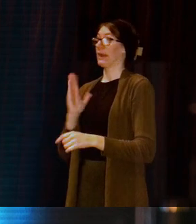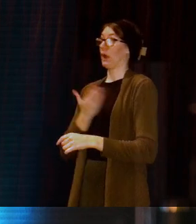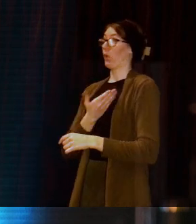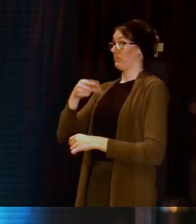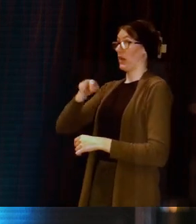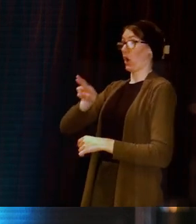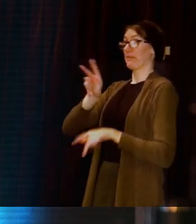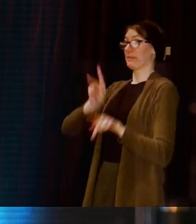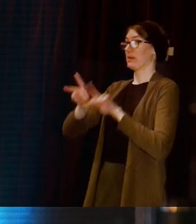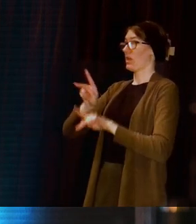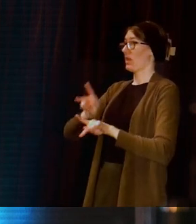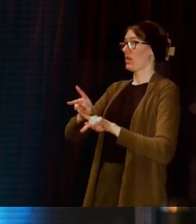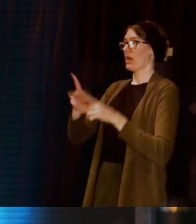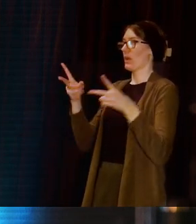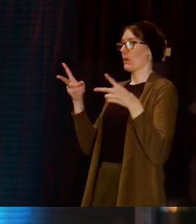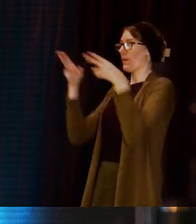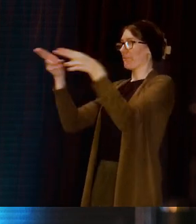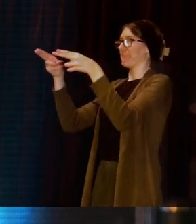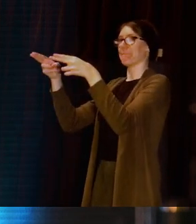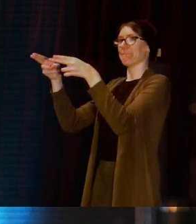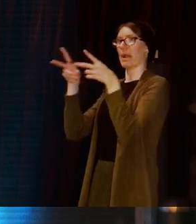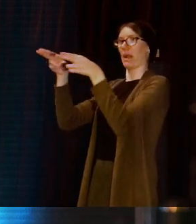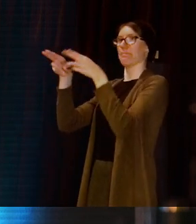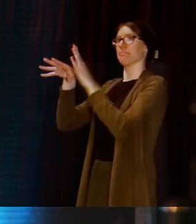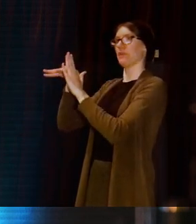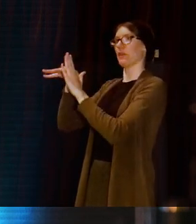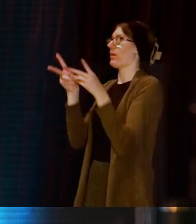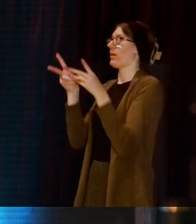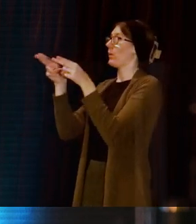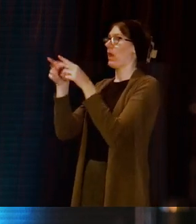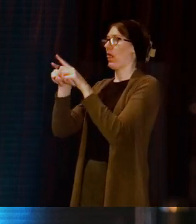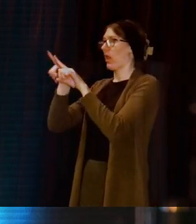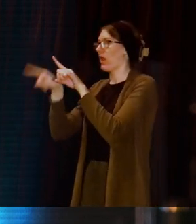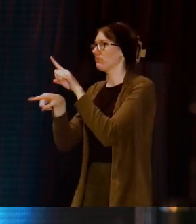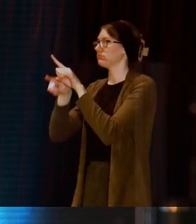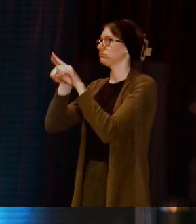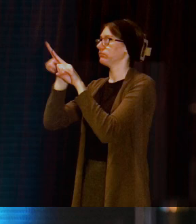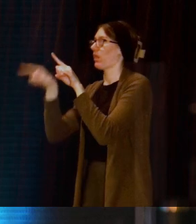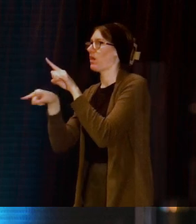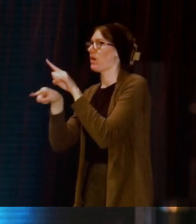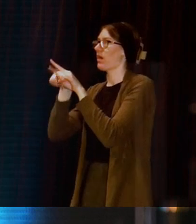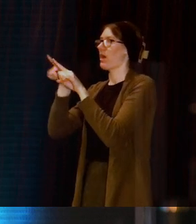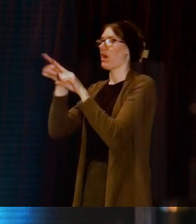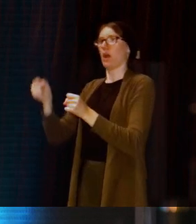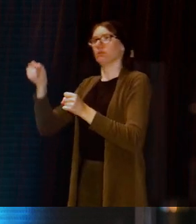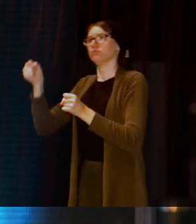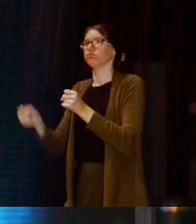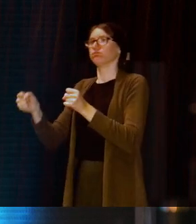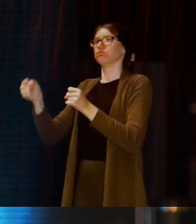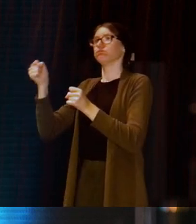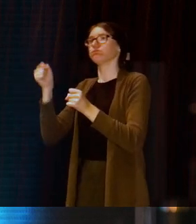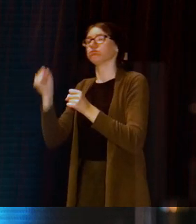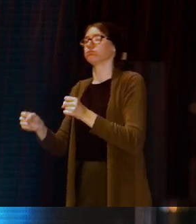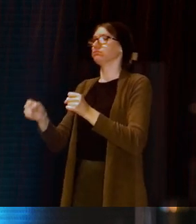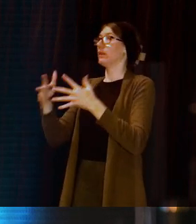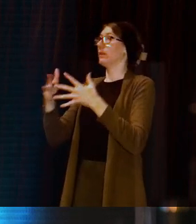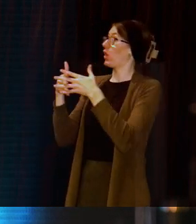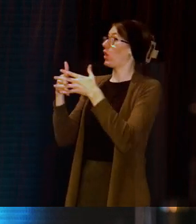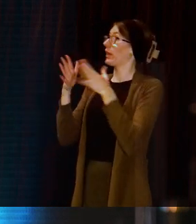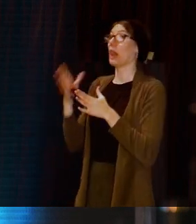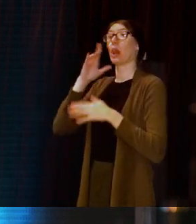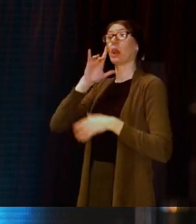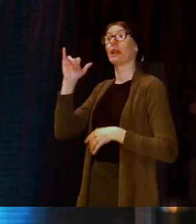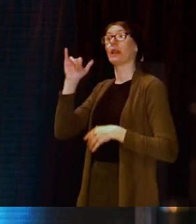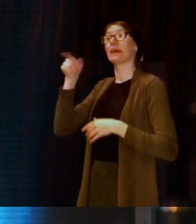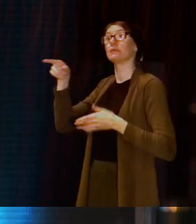PR people took that, and they cut the film, and they made a loop out of it. And then they broadcast it to Americans who it looked like he was doing